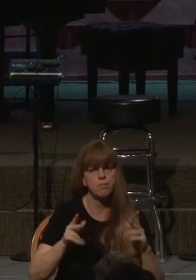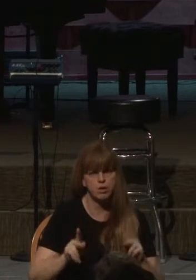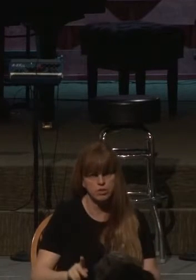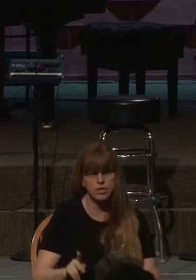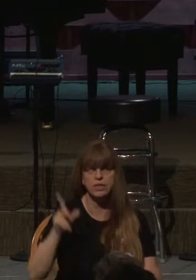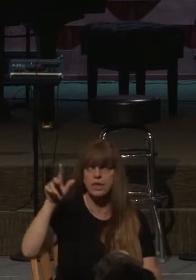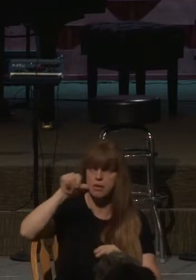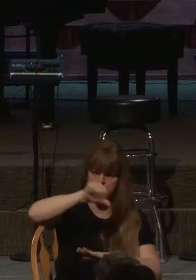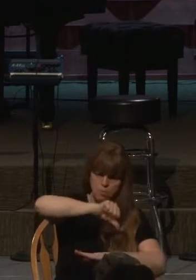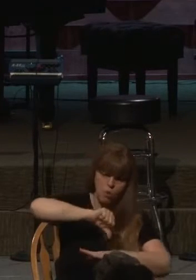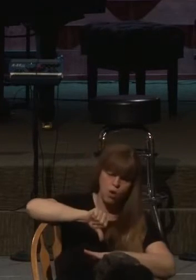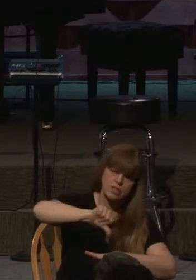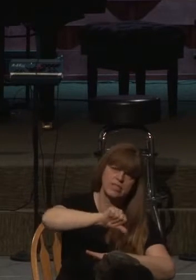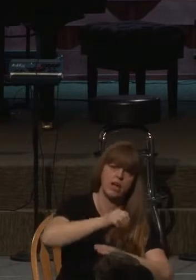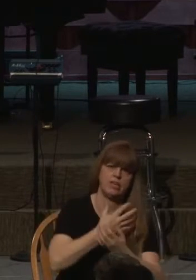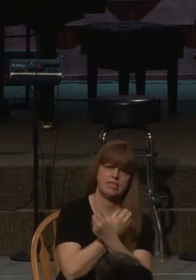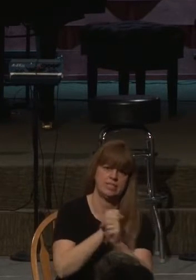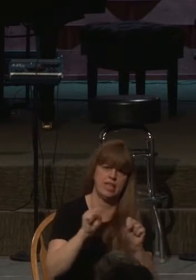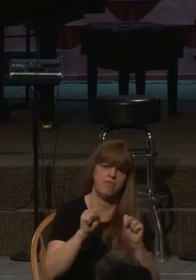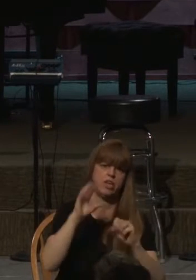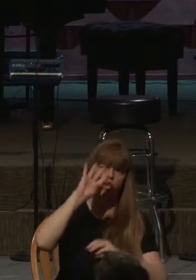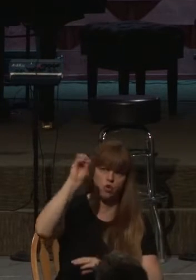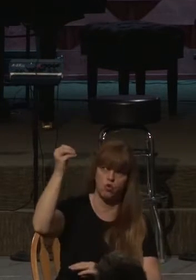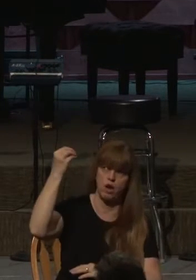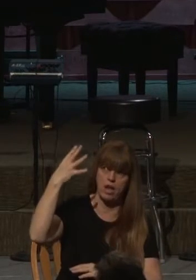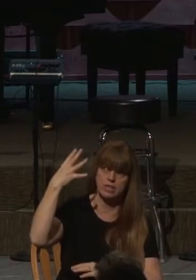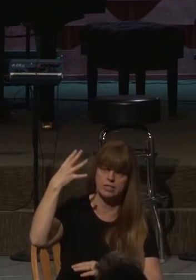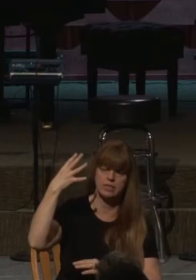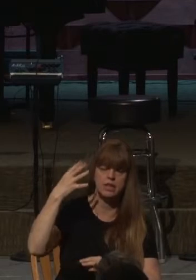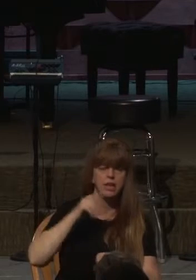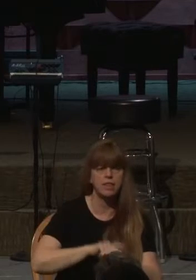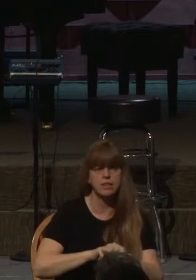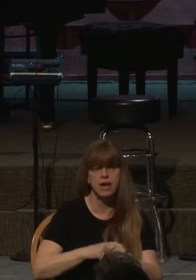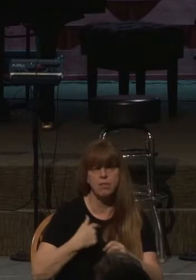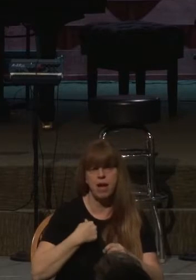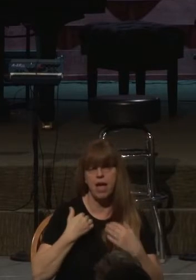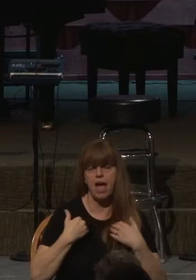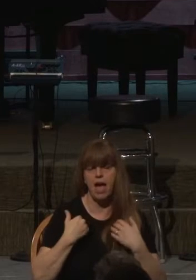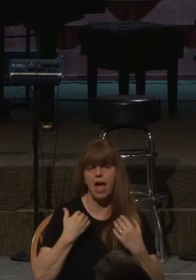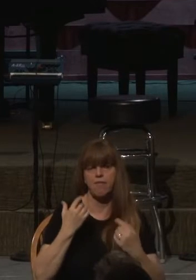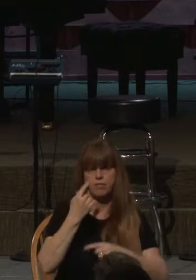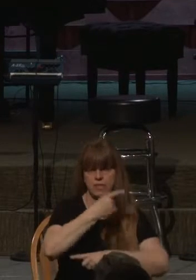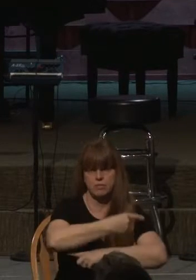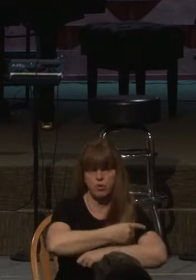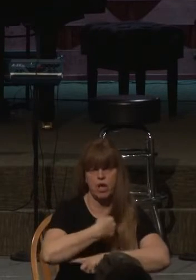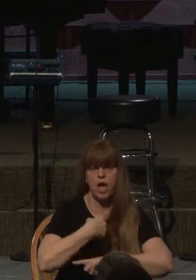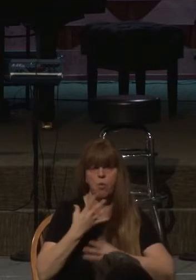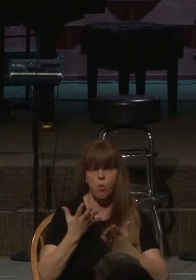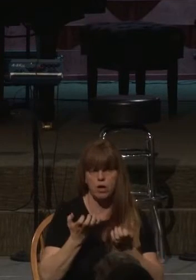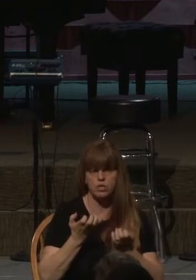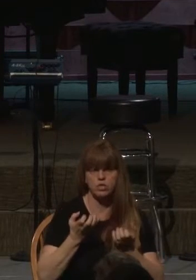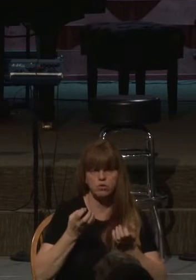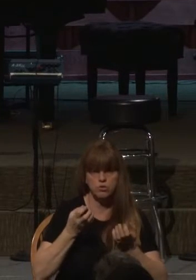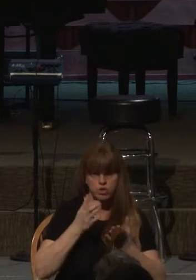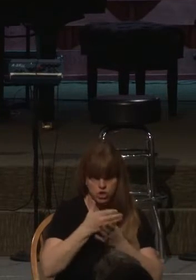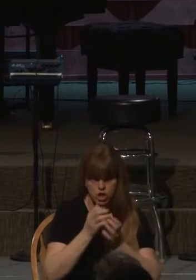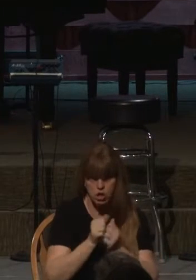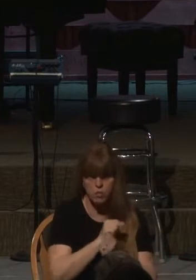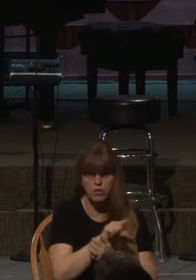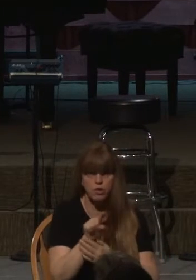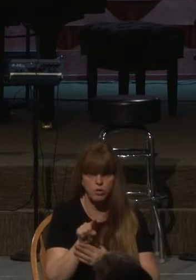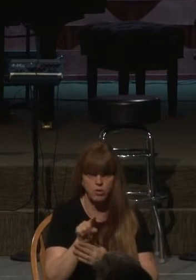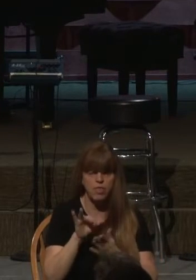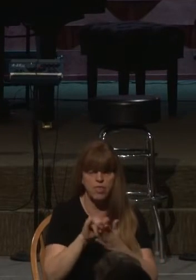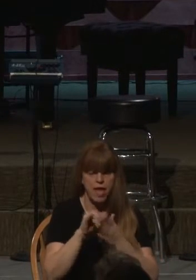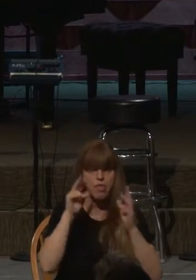out saving grace. In the time that I have here this morning, I want to expose you to this central